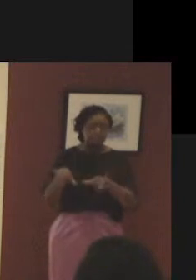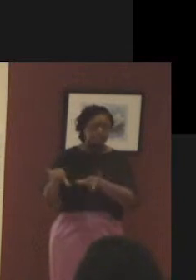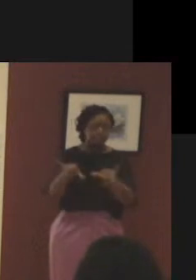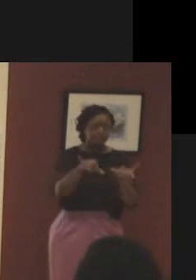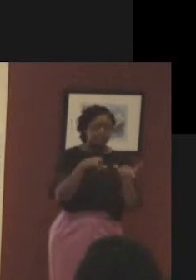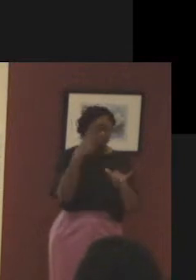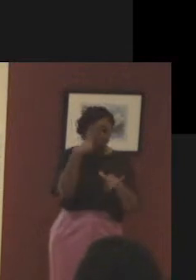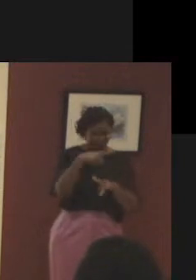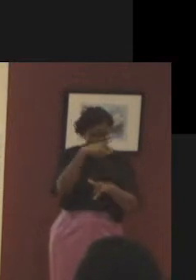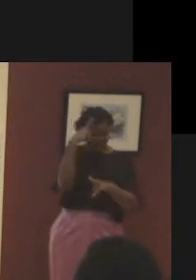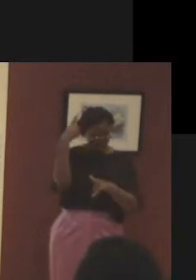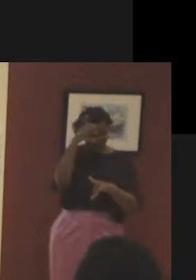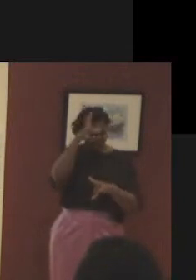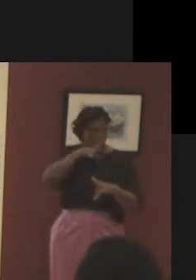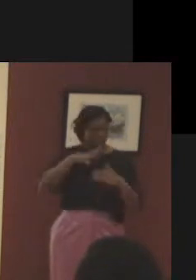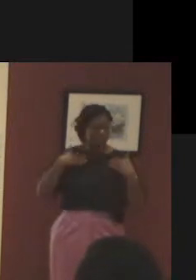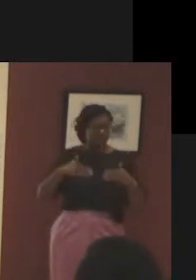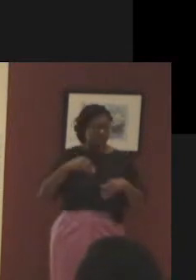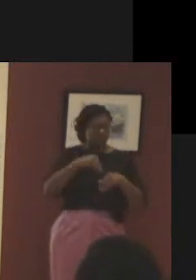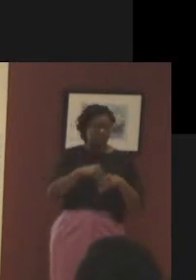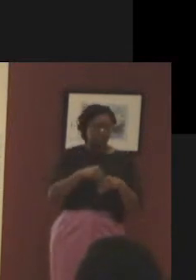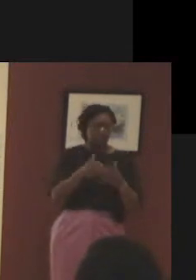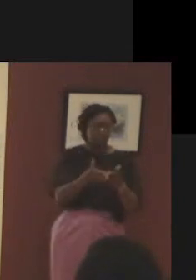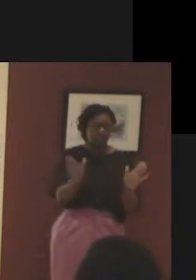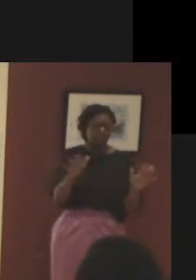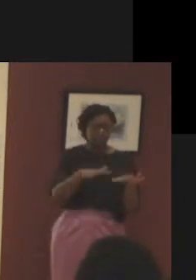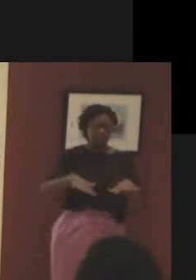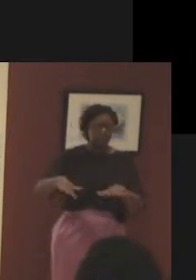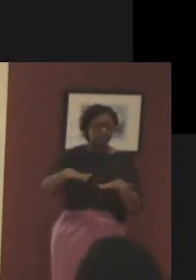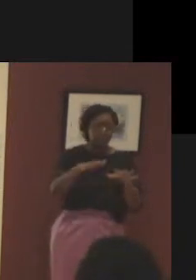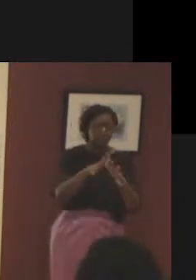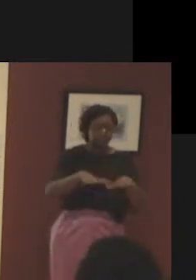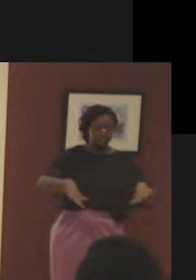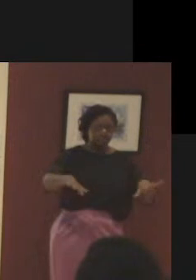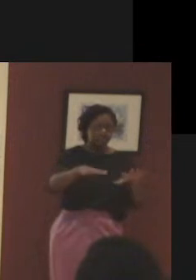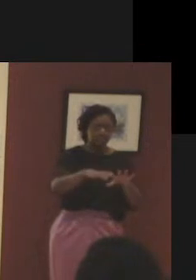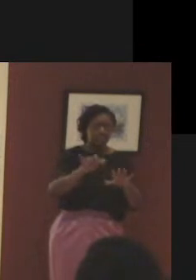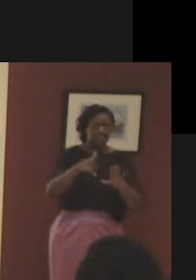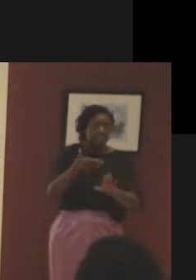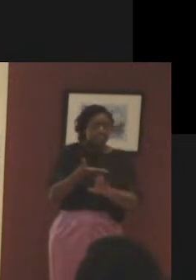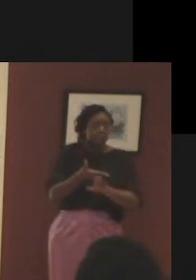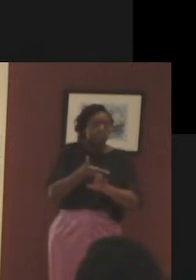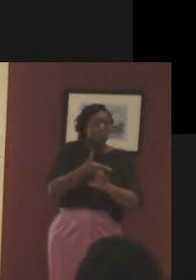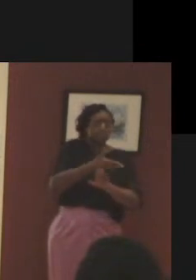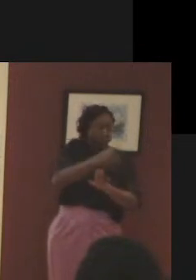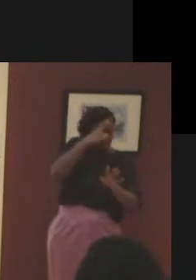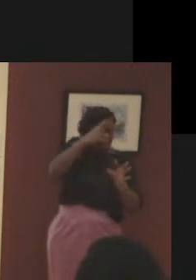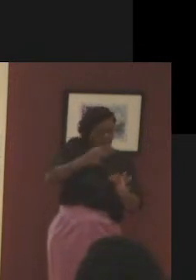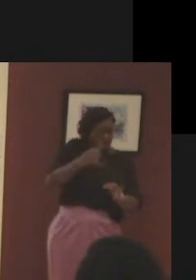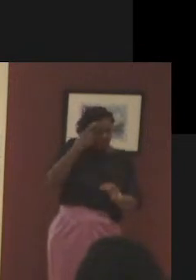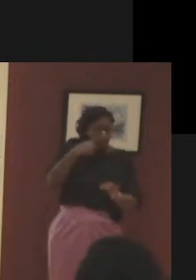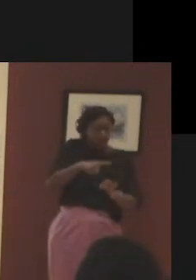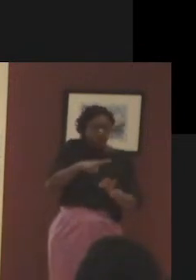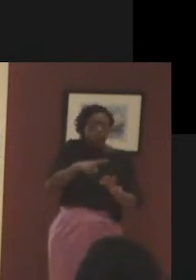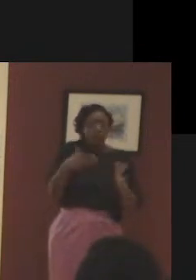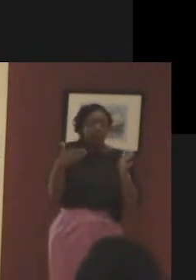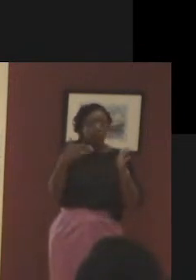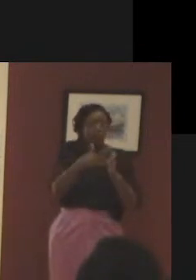male body in public space is without a doubt a precondition, right, of anti-Black